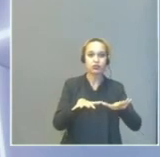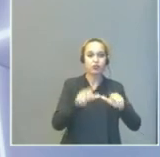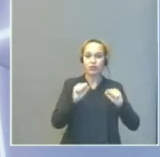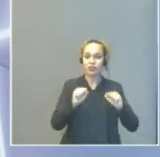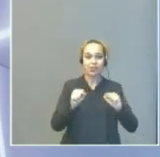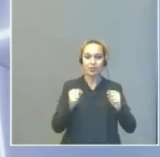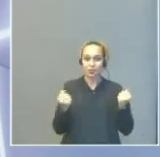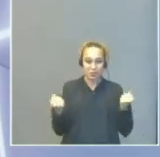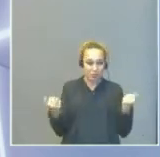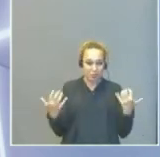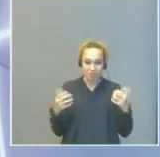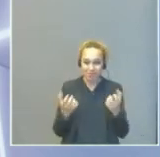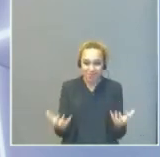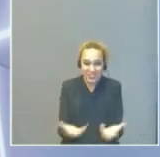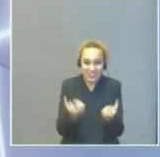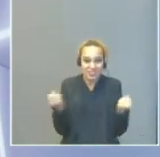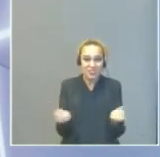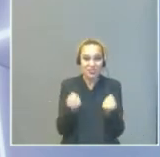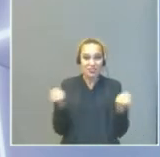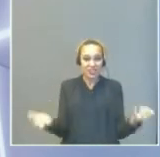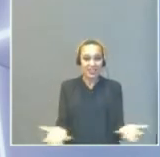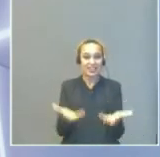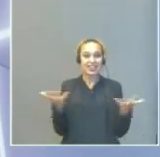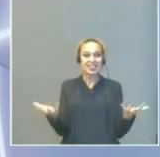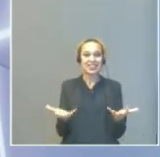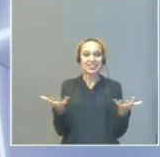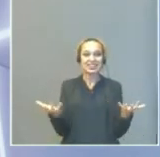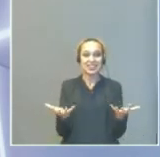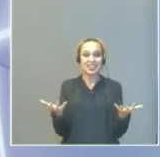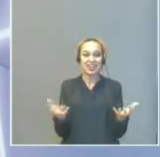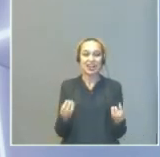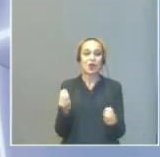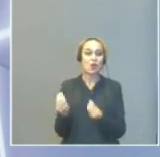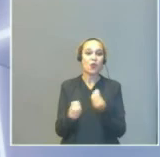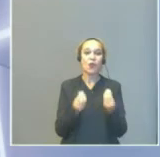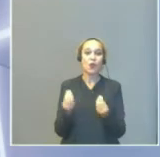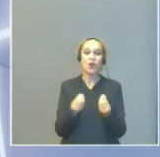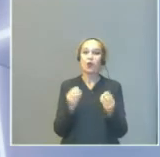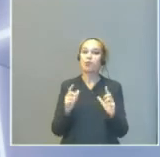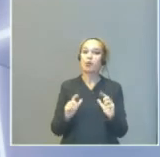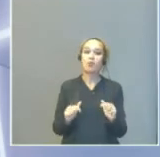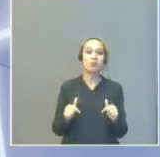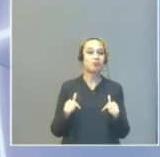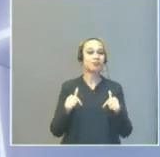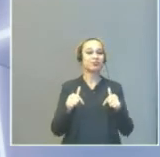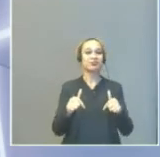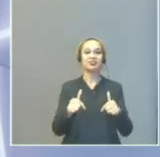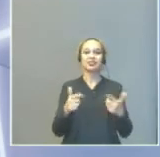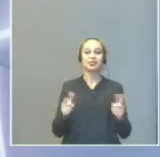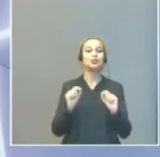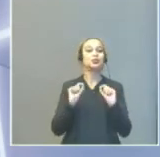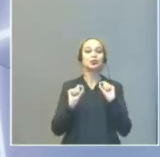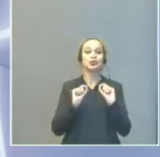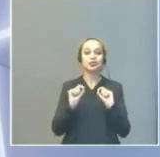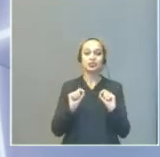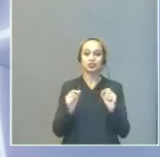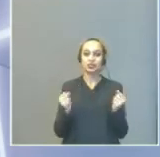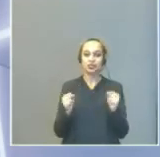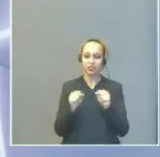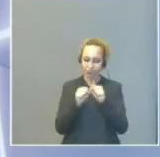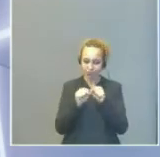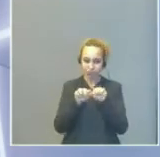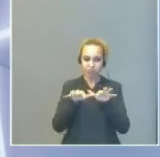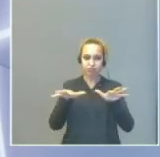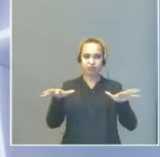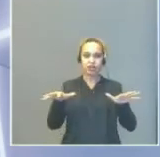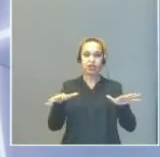encourage or perform a proliferation of the modern human views that